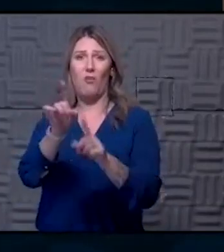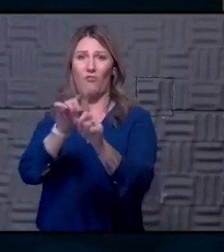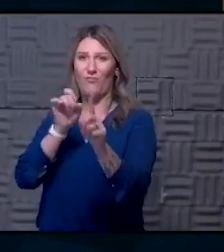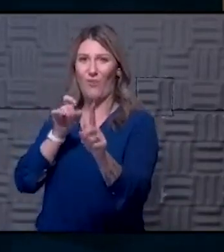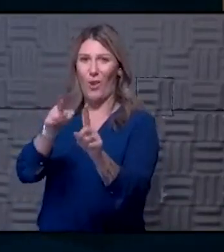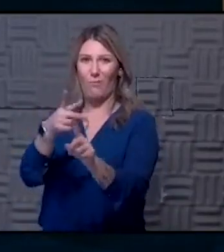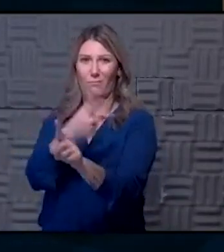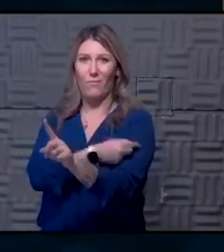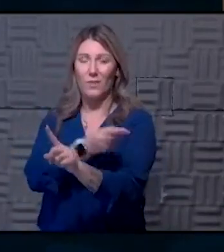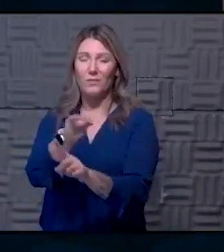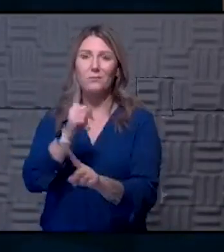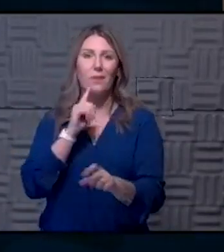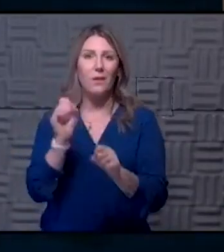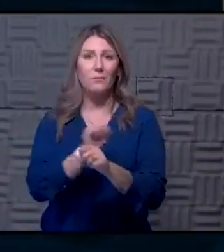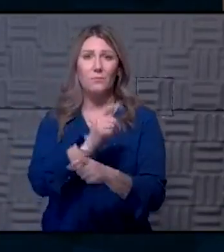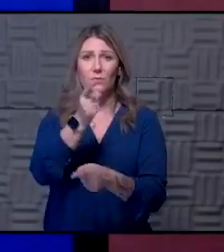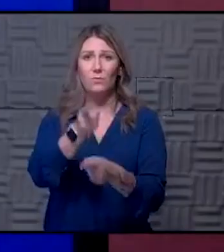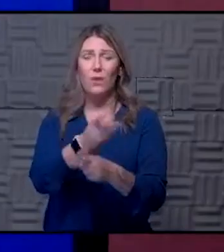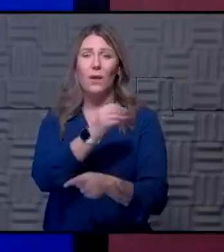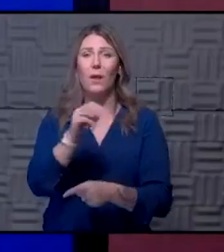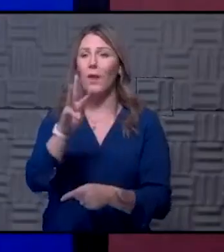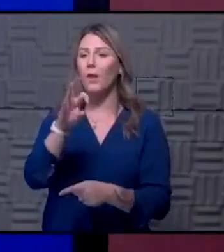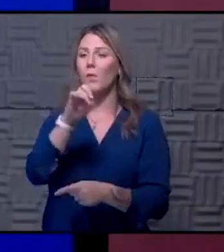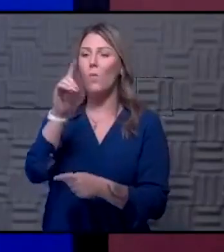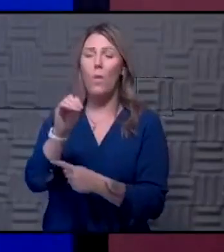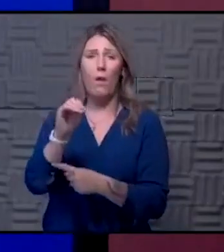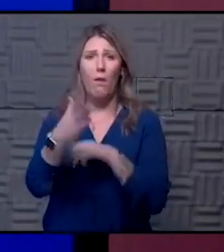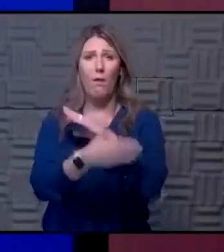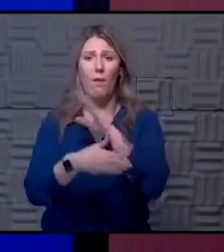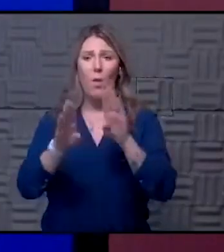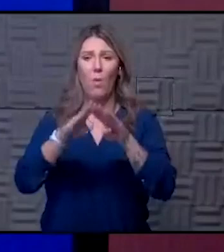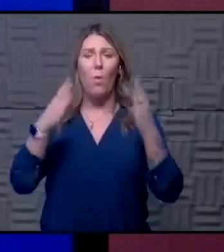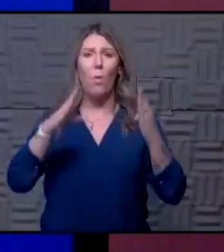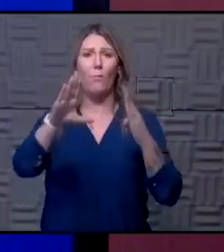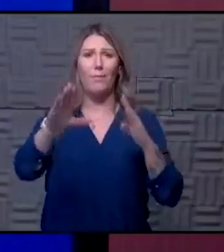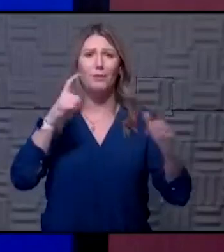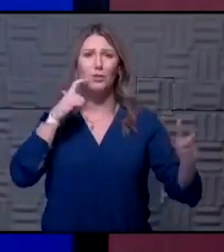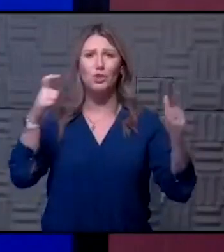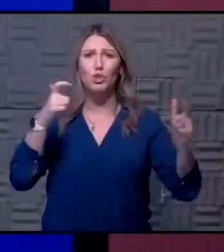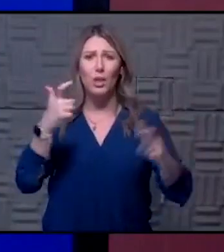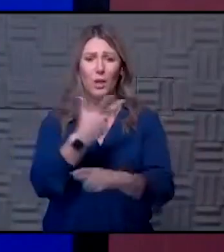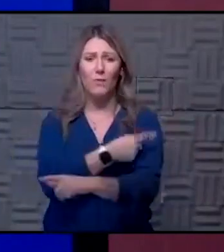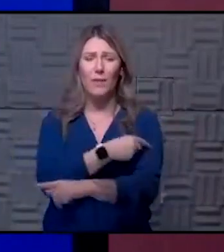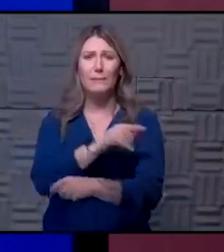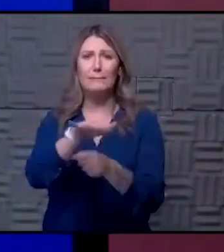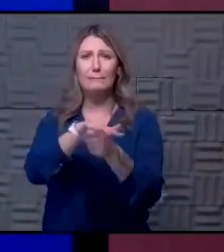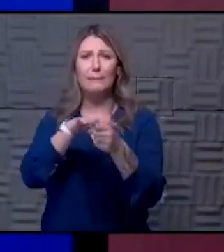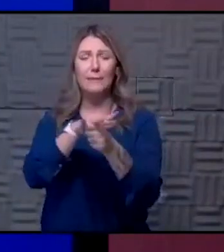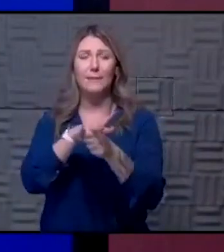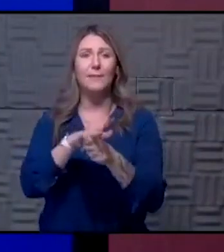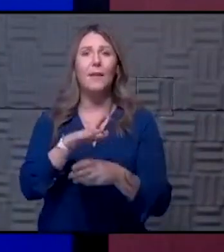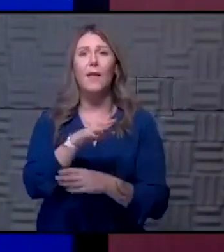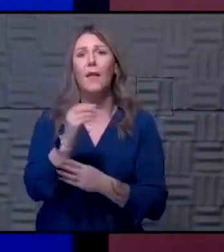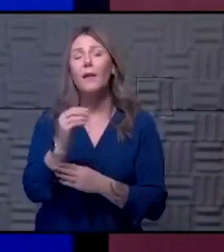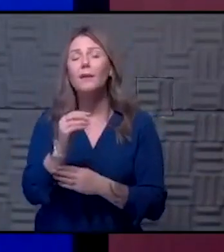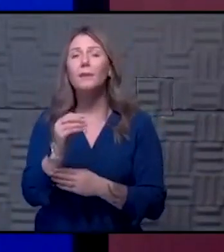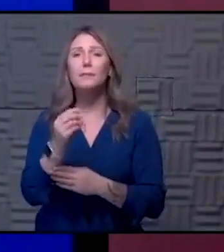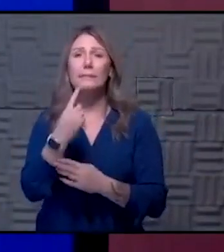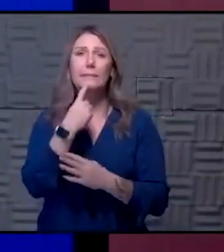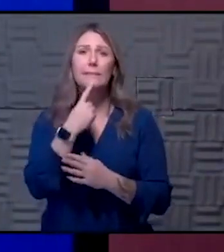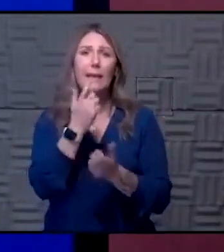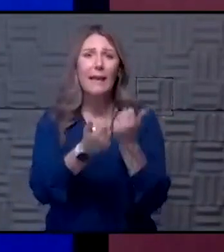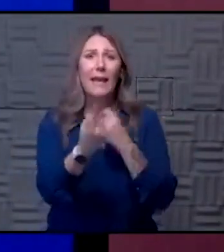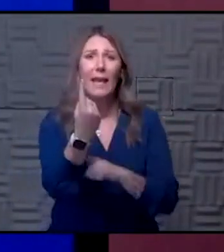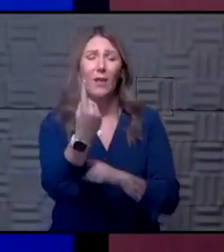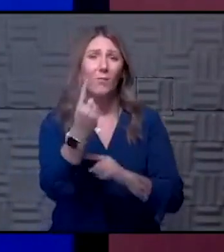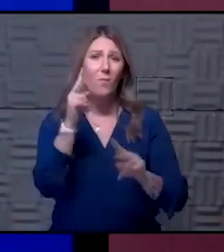yes, you're absolutely correct. I know Wyandotte County's done a good job opening up their mass vaccination sites, so they've done a really good work. Just to say to everyone